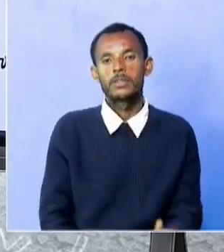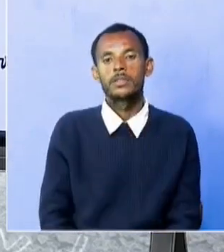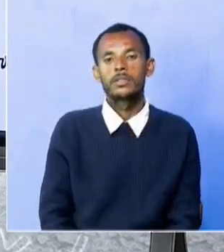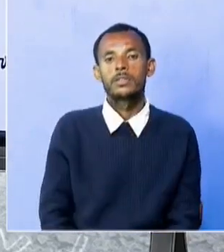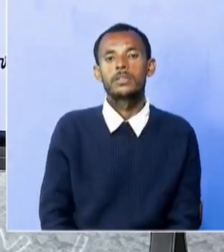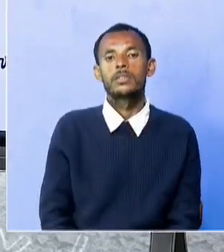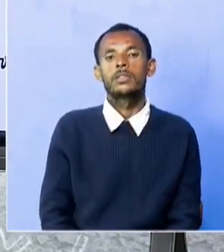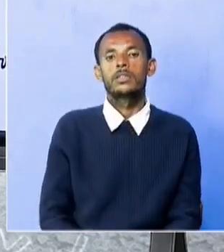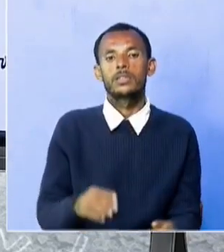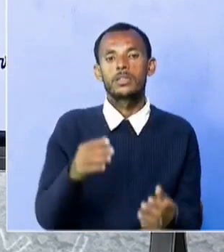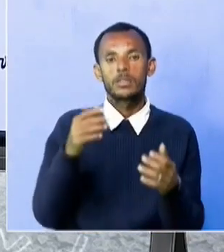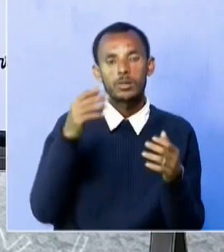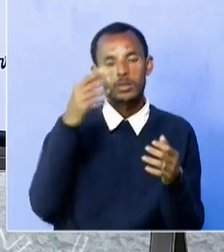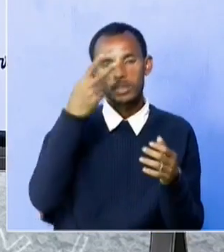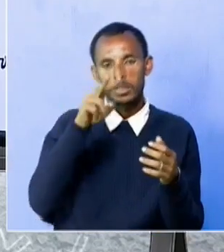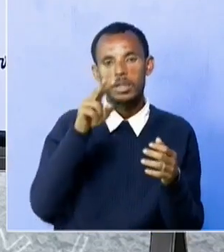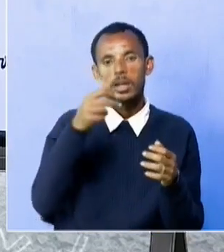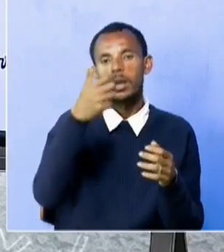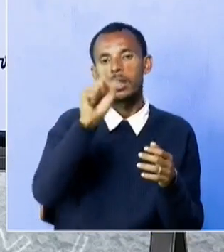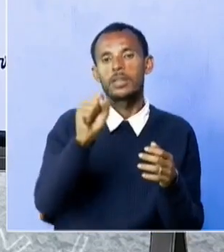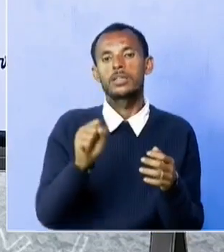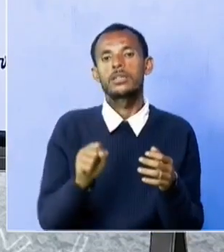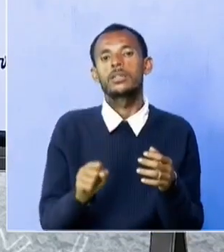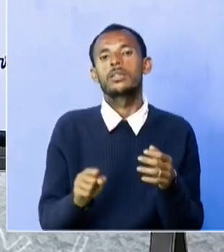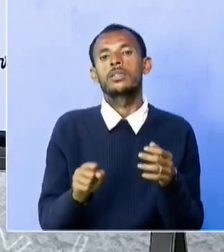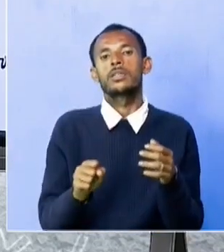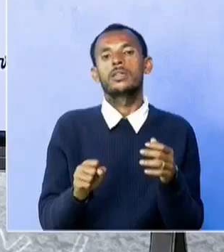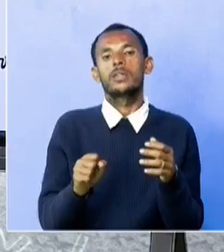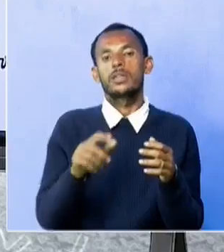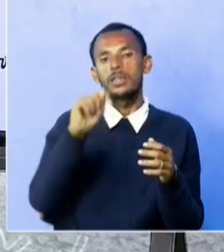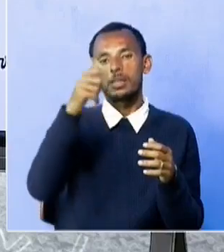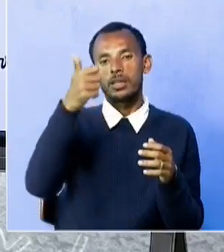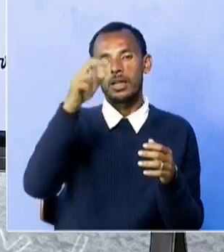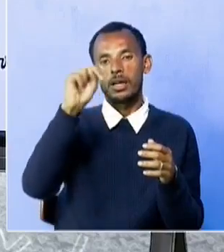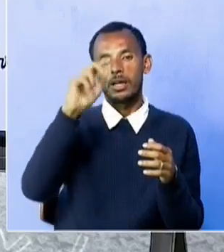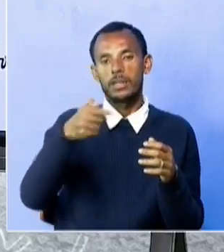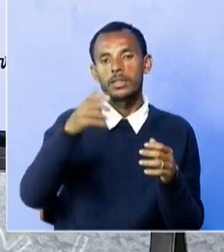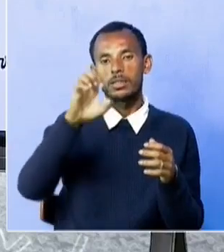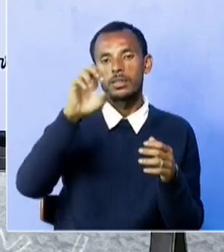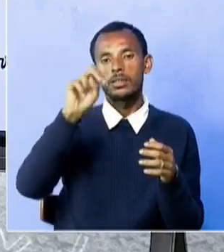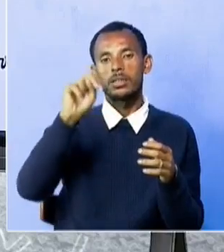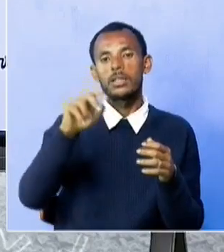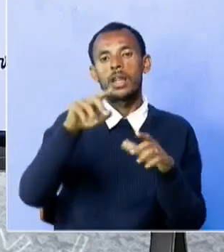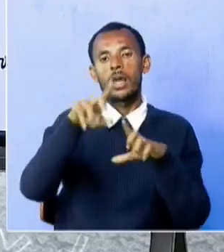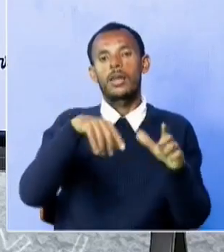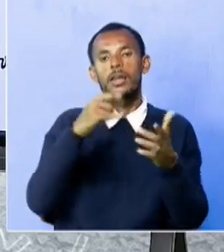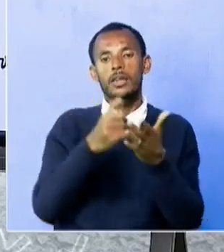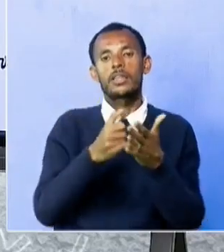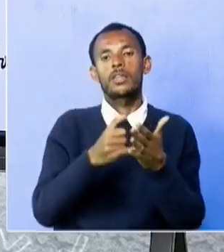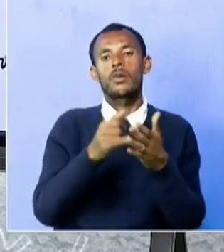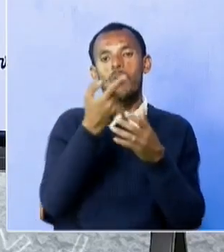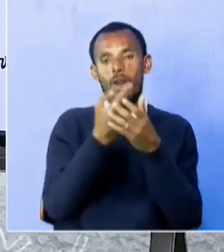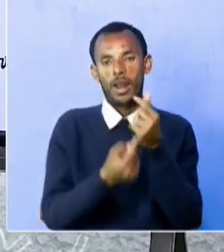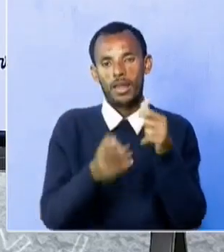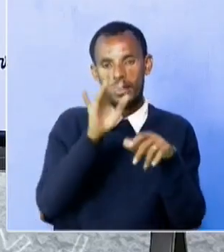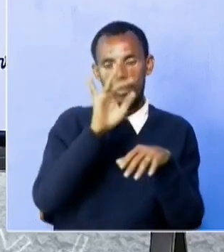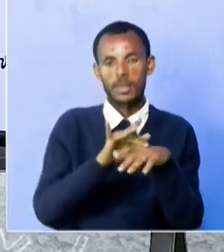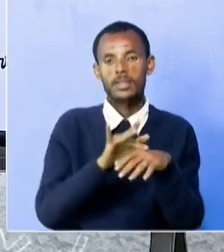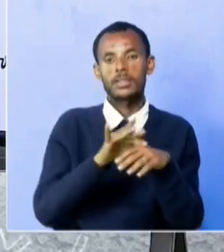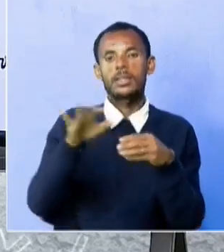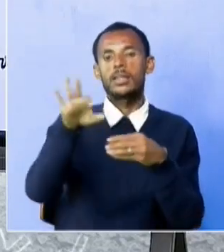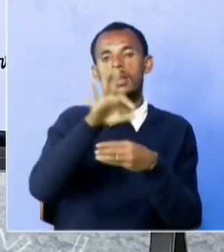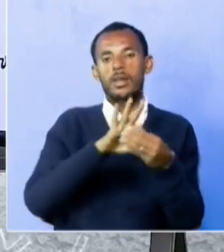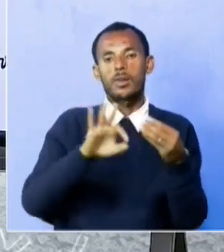is considered as a tangent line because it touches only the circle at 1 point, okay?